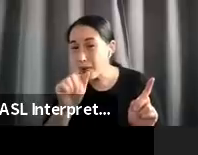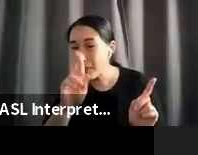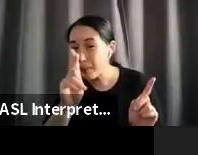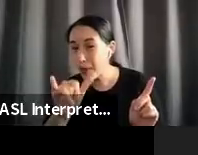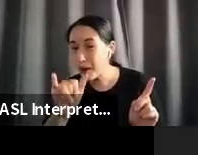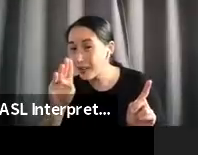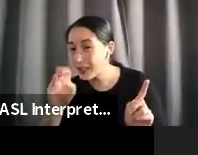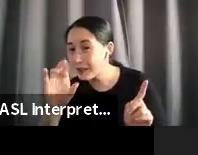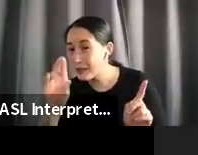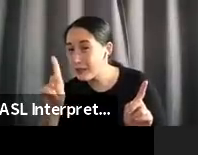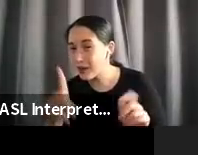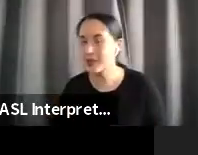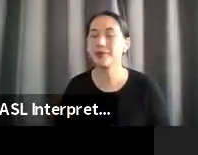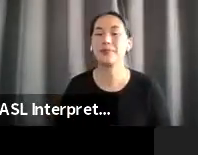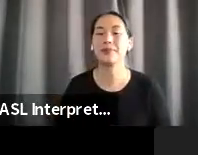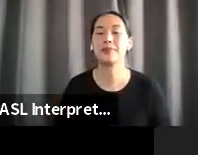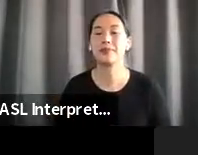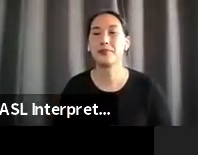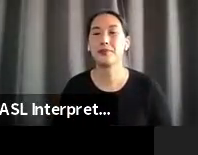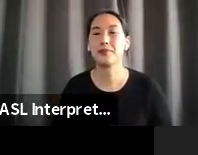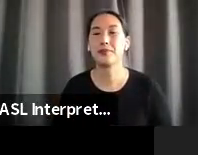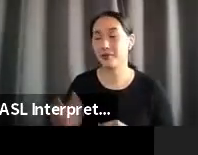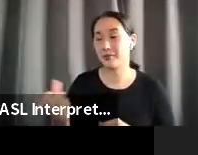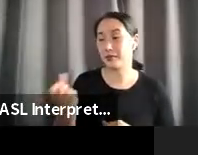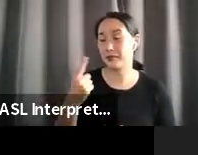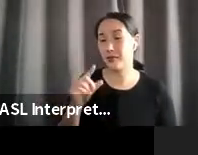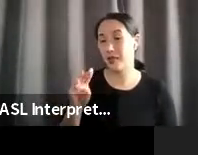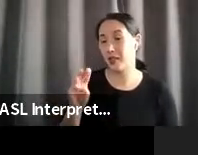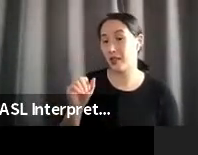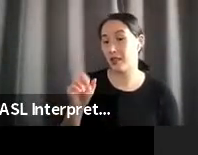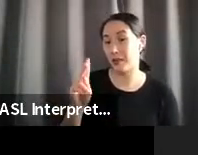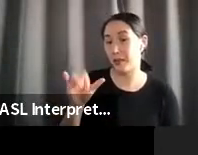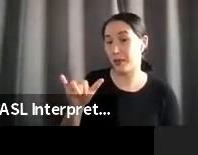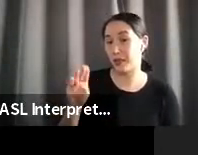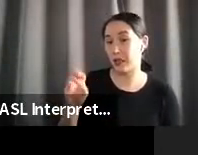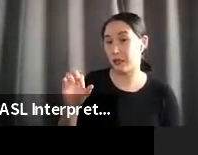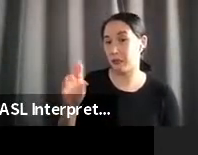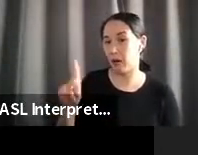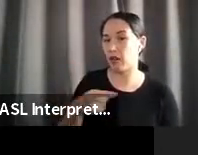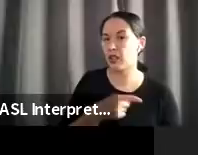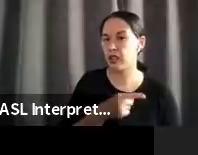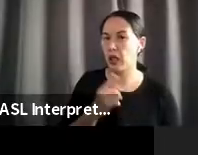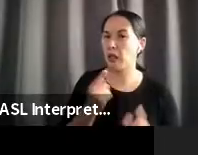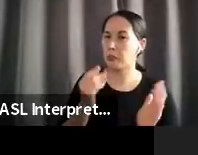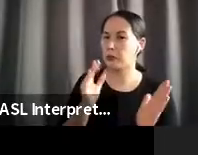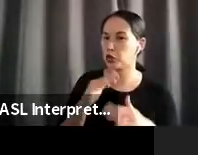And so Marky Mark had gotten in trouble for,